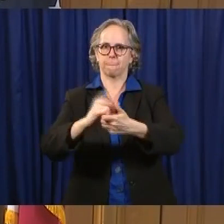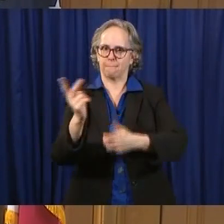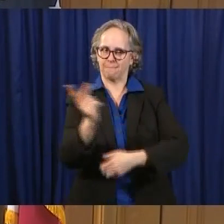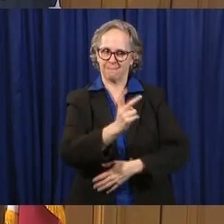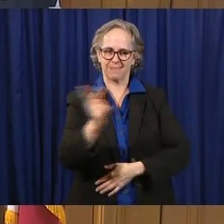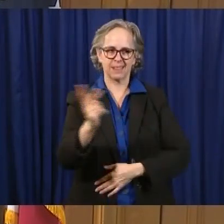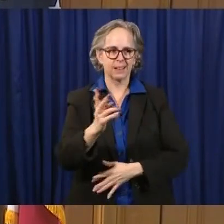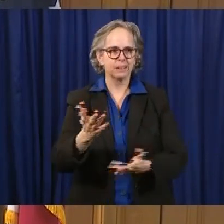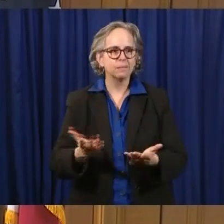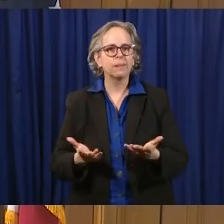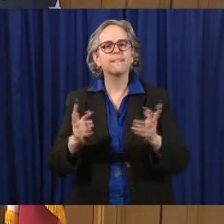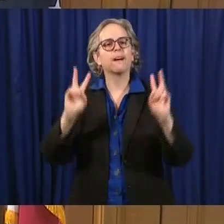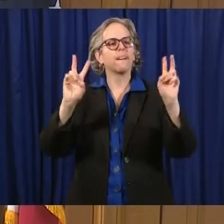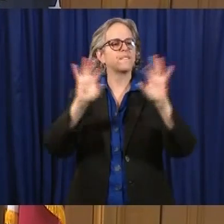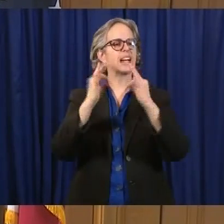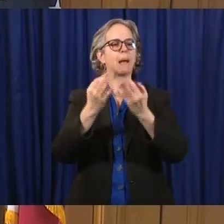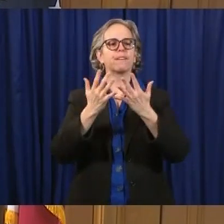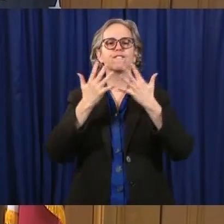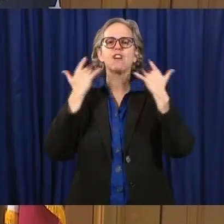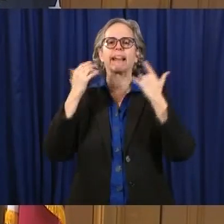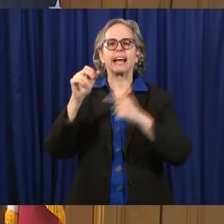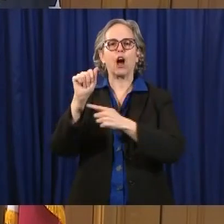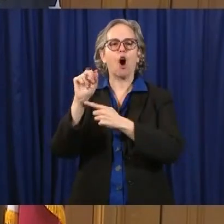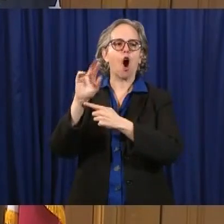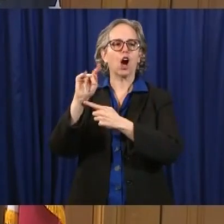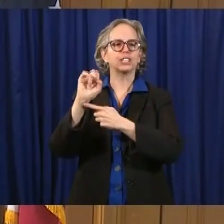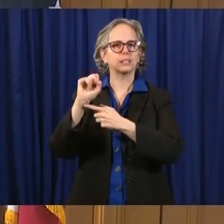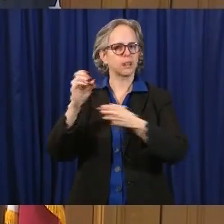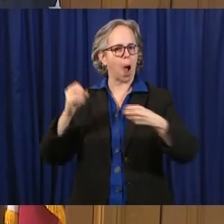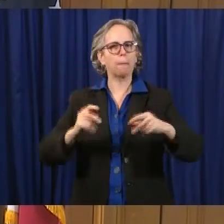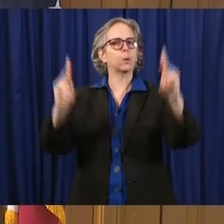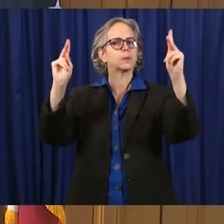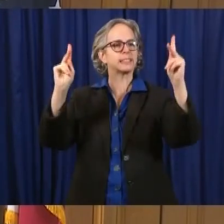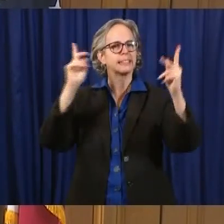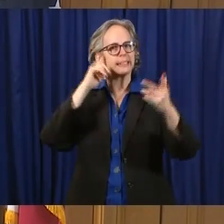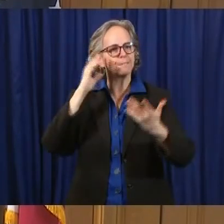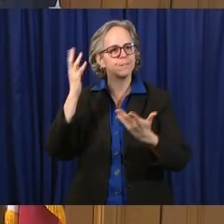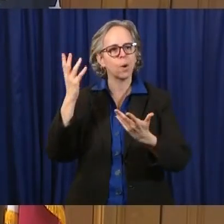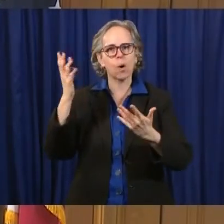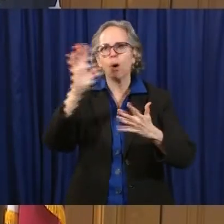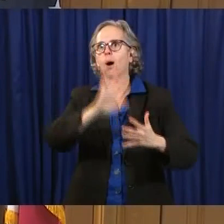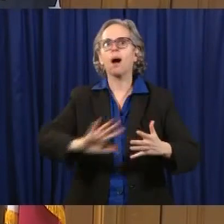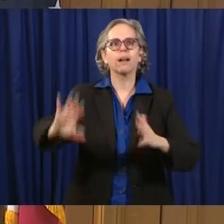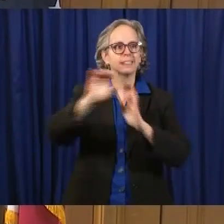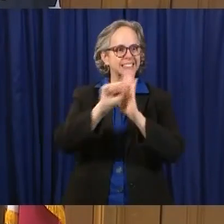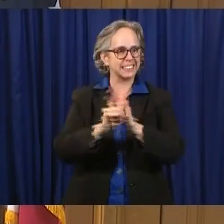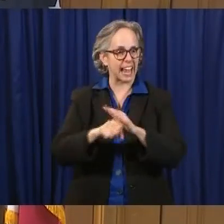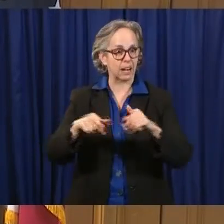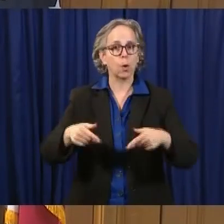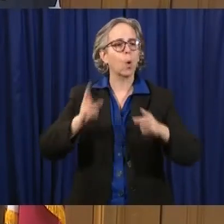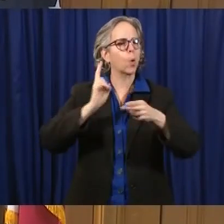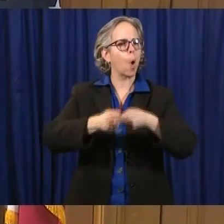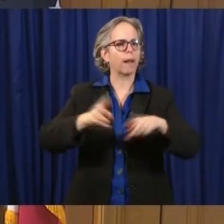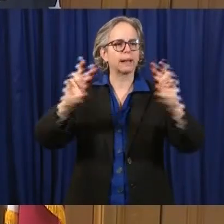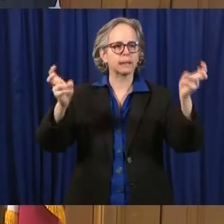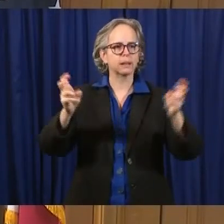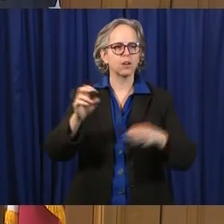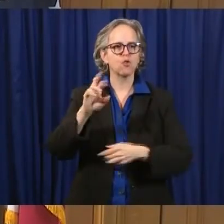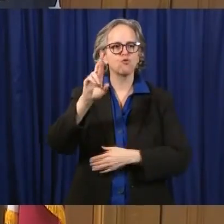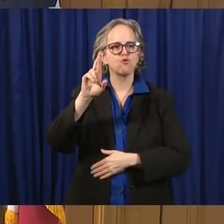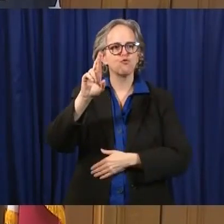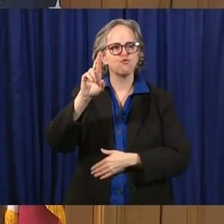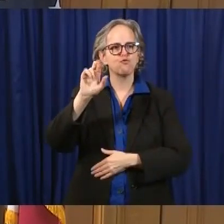family-friendly arts opportunities for students and adults statewide with what they're calling crafted opportunity. This is kind